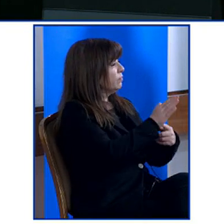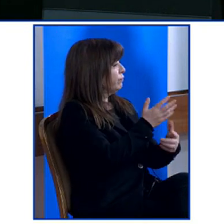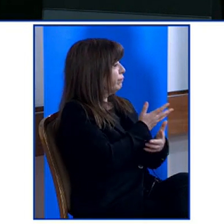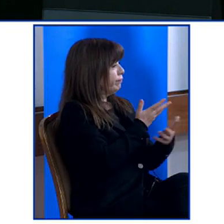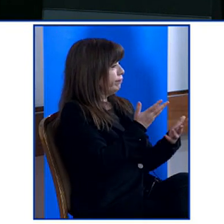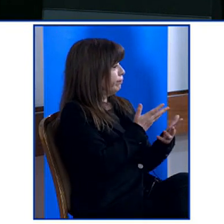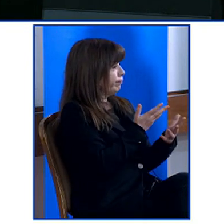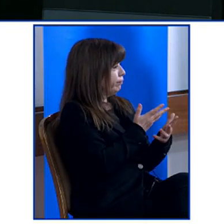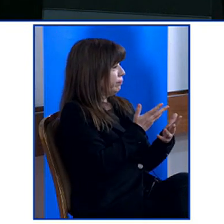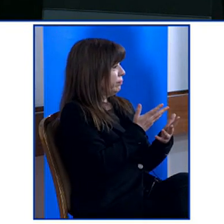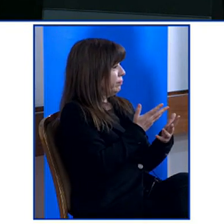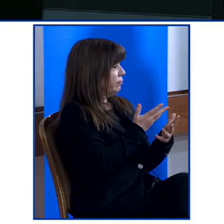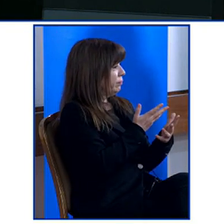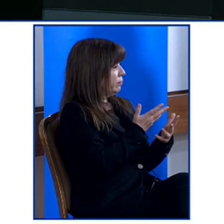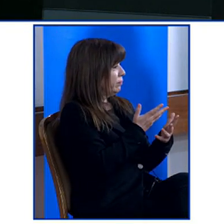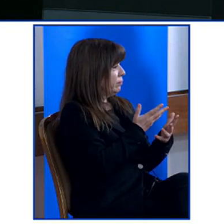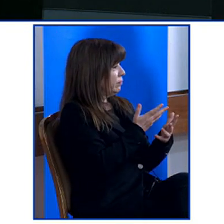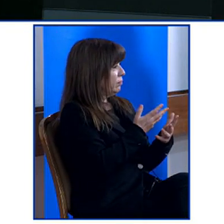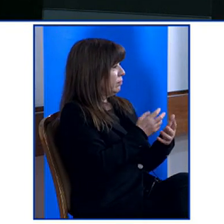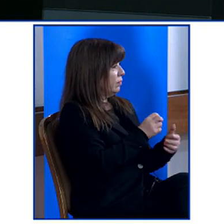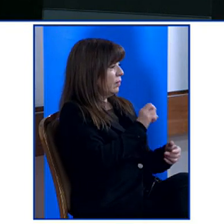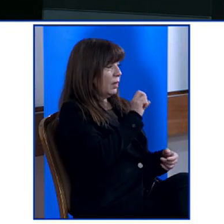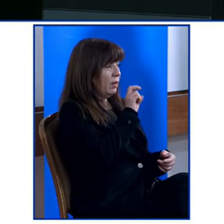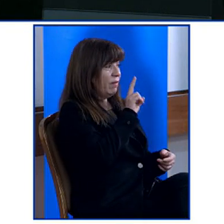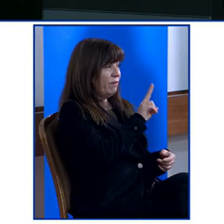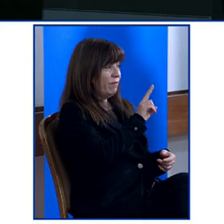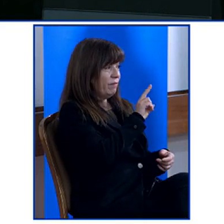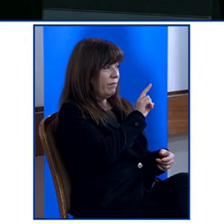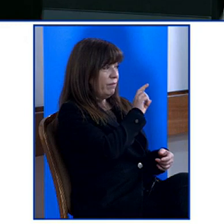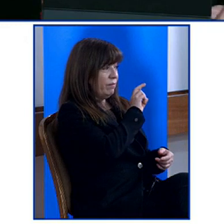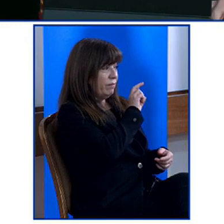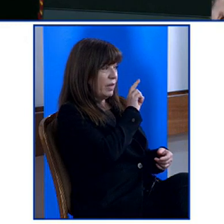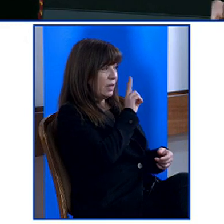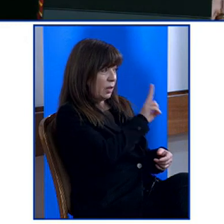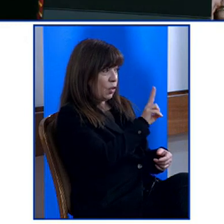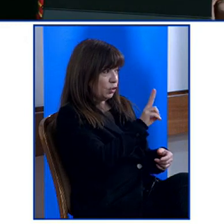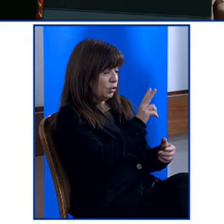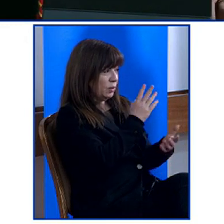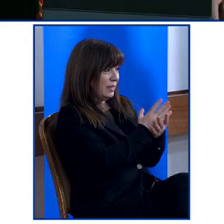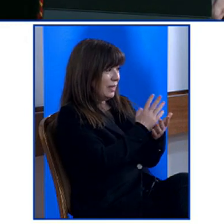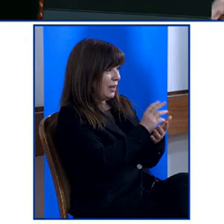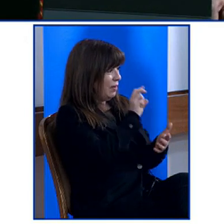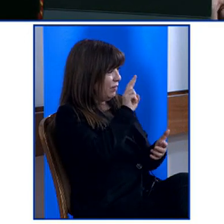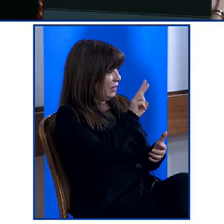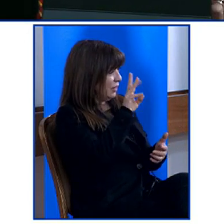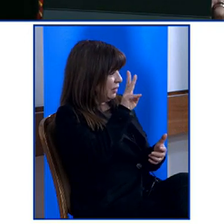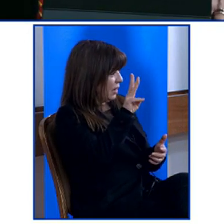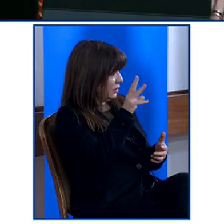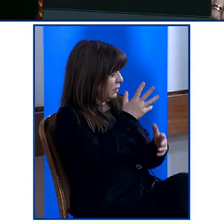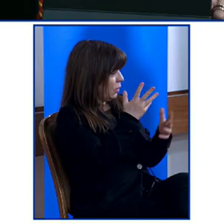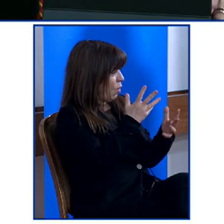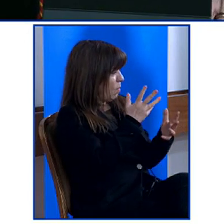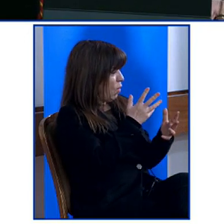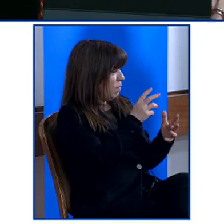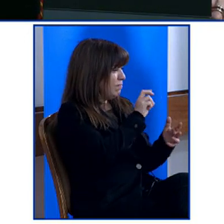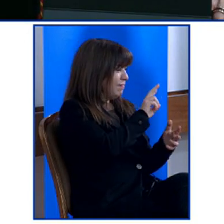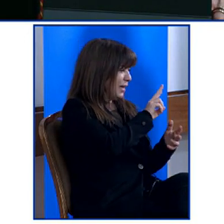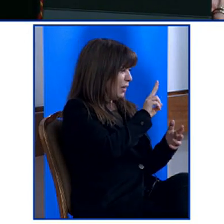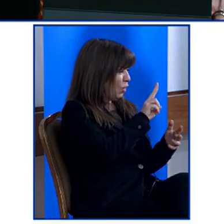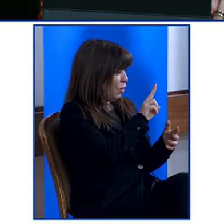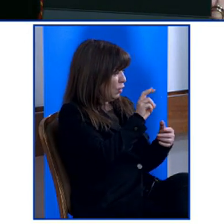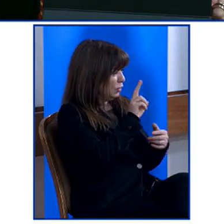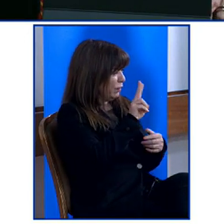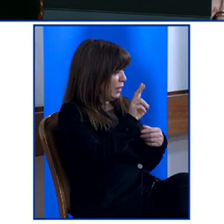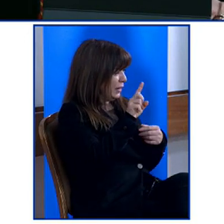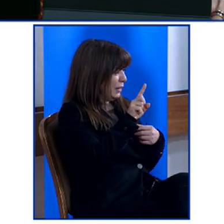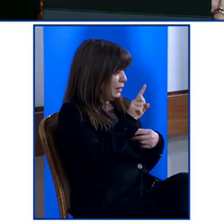with 22 to 23 degrees being most comfortable. Obviously, there are many millions of people across the